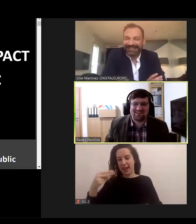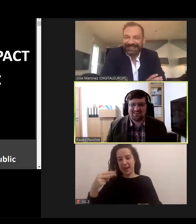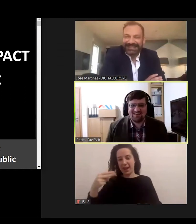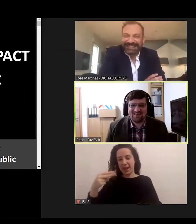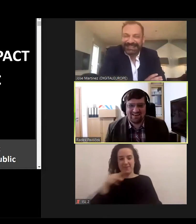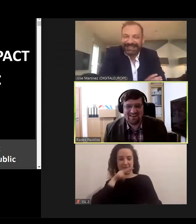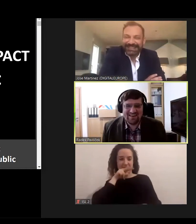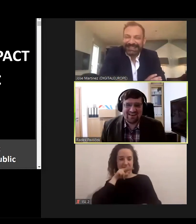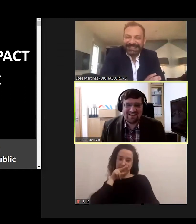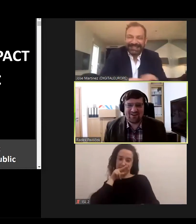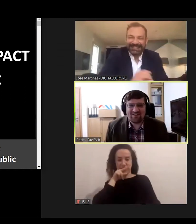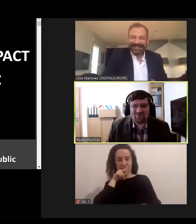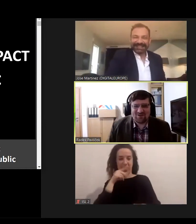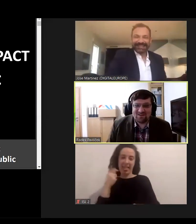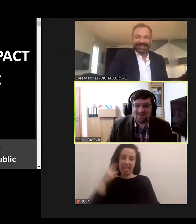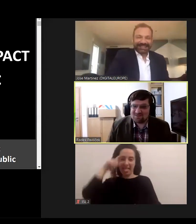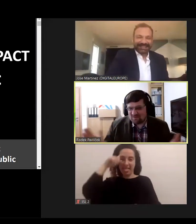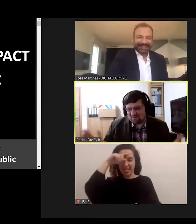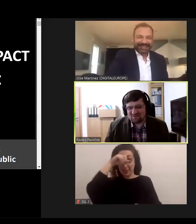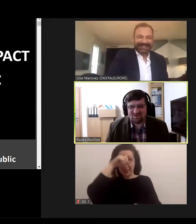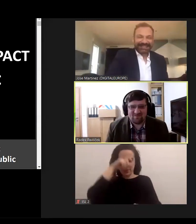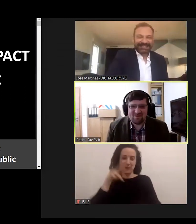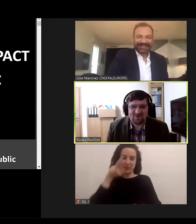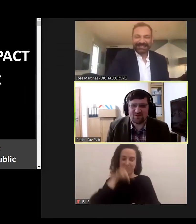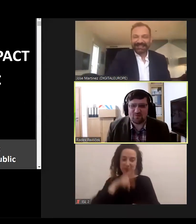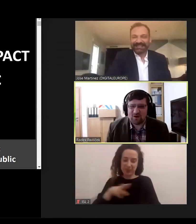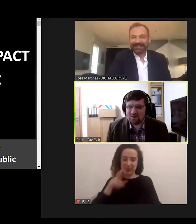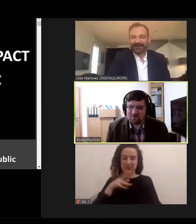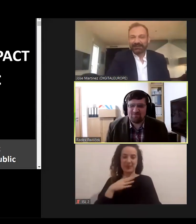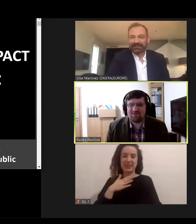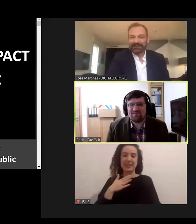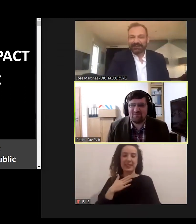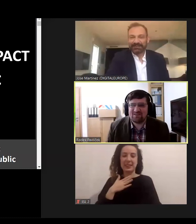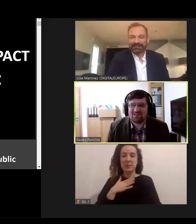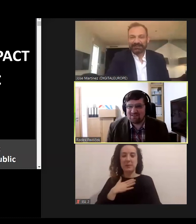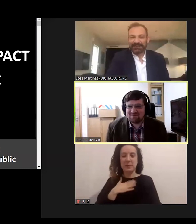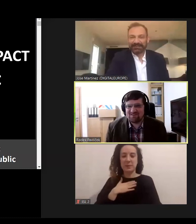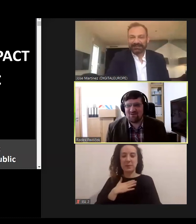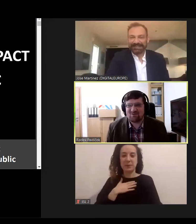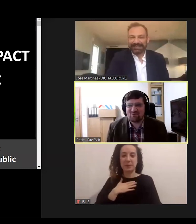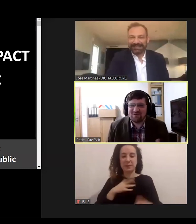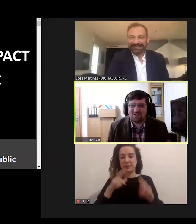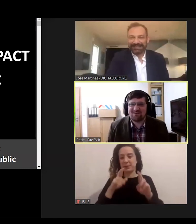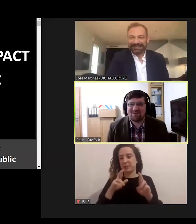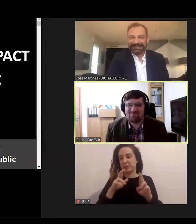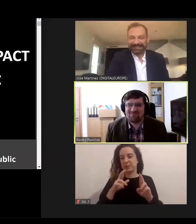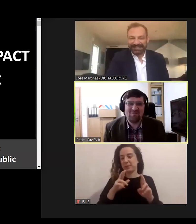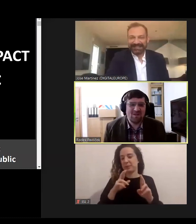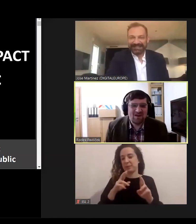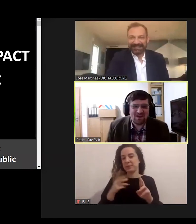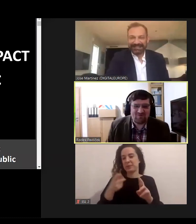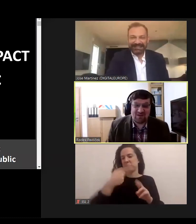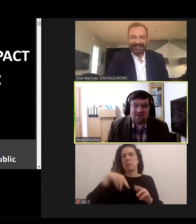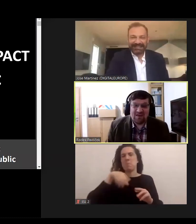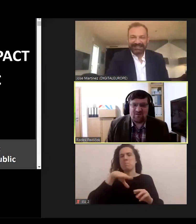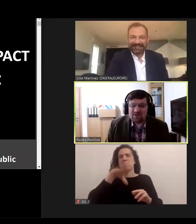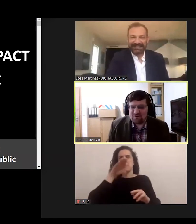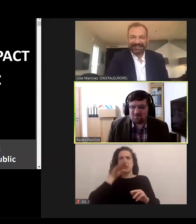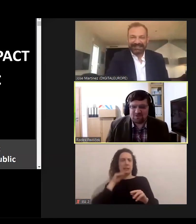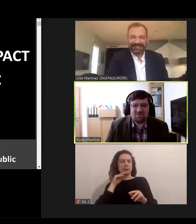Masaryk University. It's the same university as František is studying Chinese. And